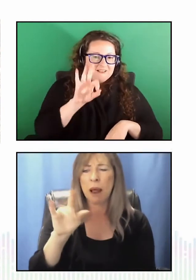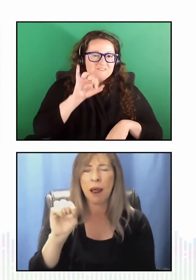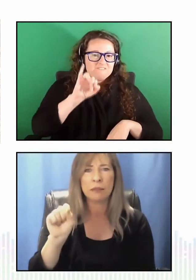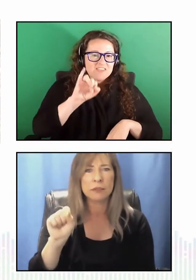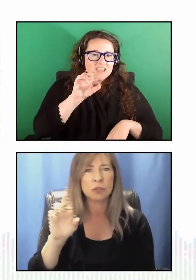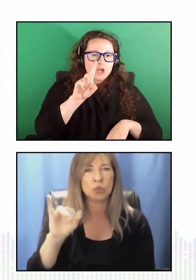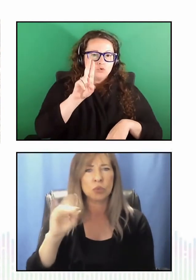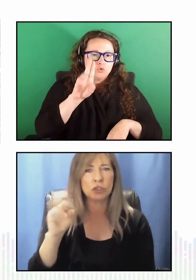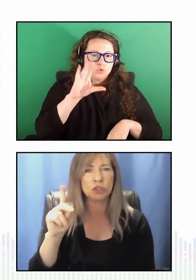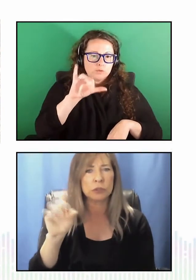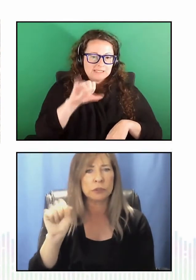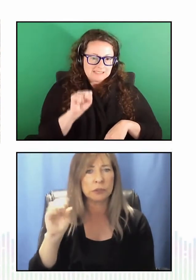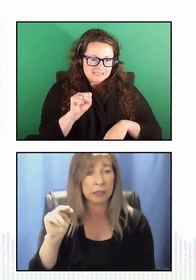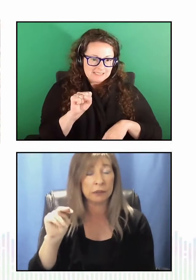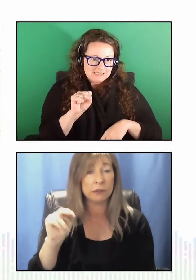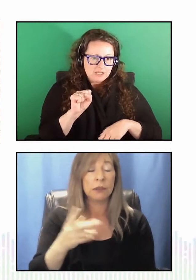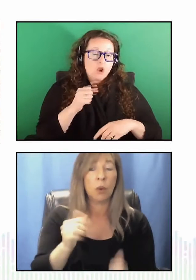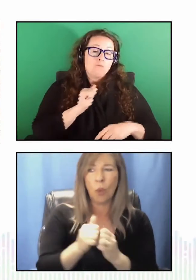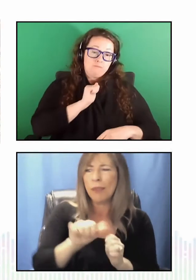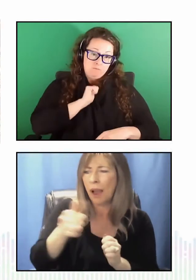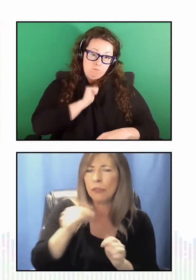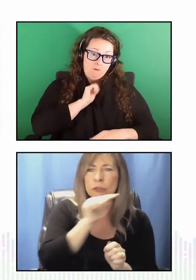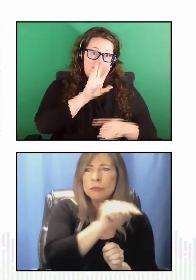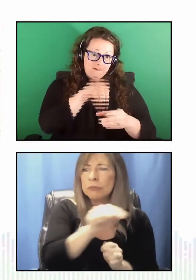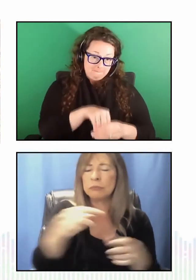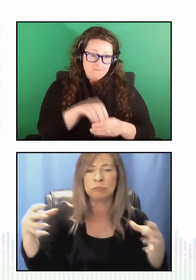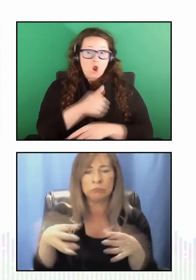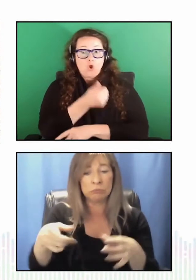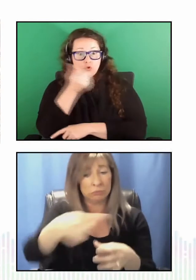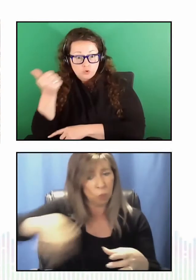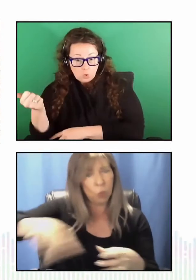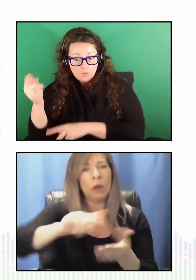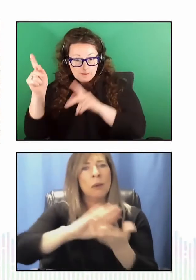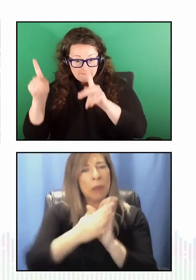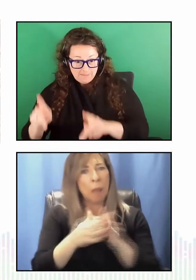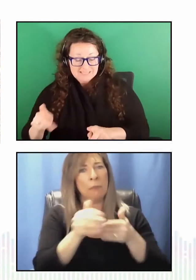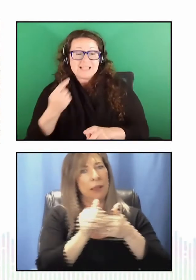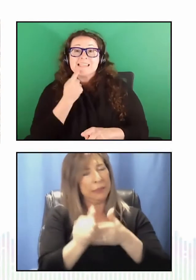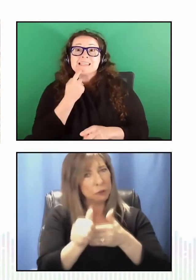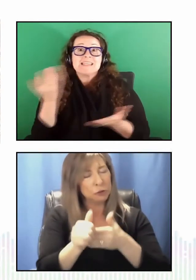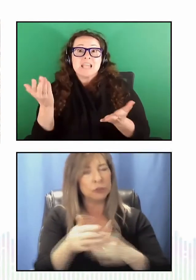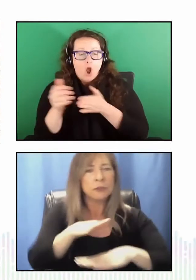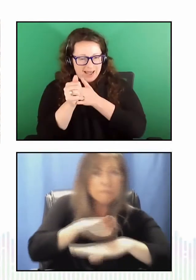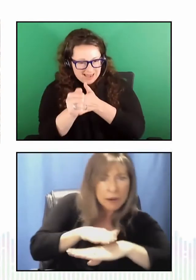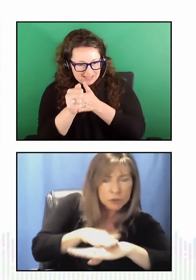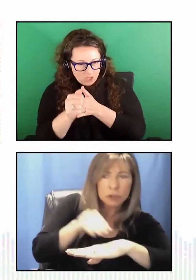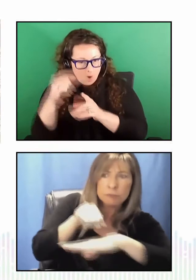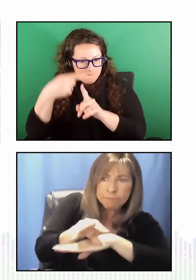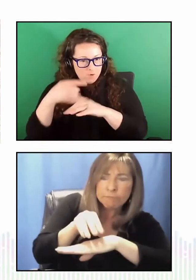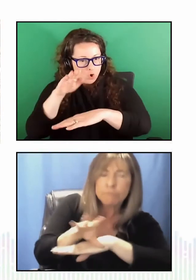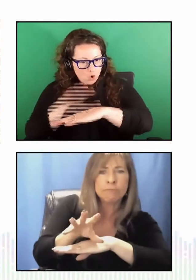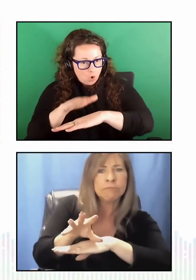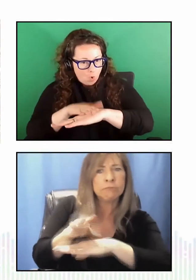Richardson, myself, and many others are now leaders and advisors on